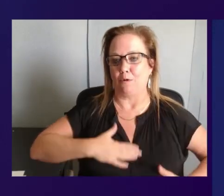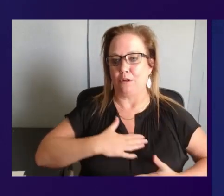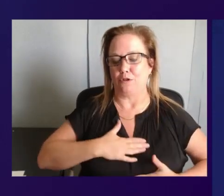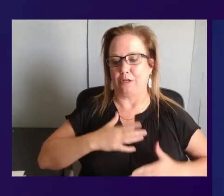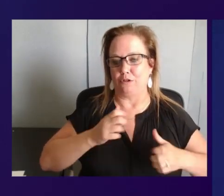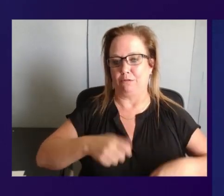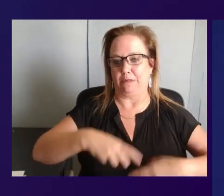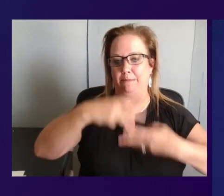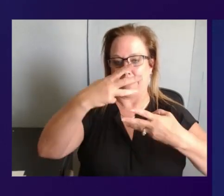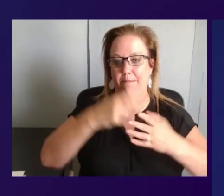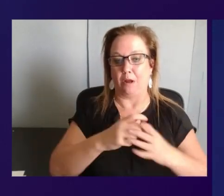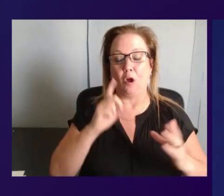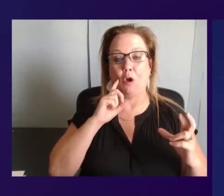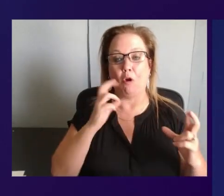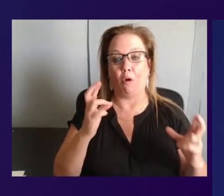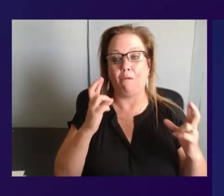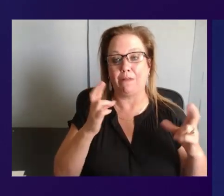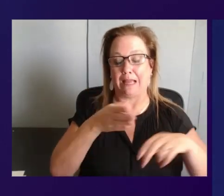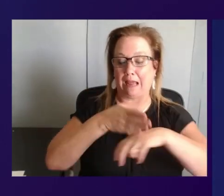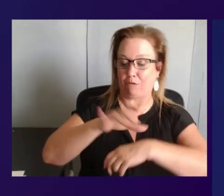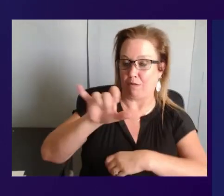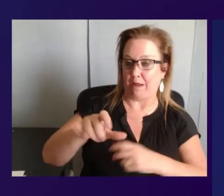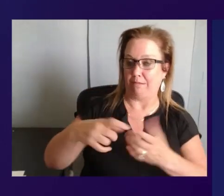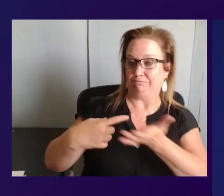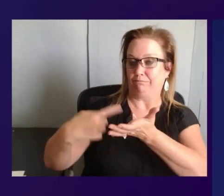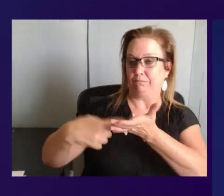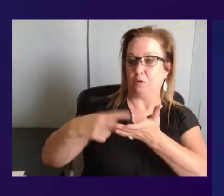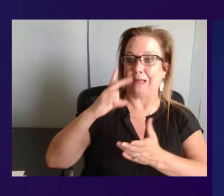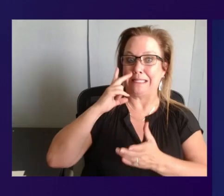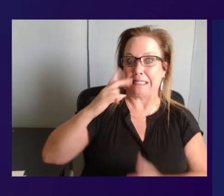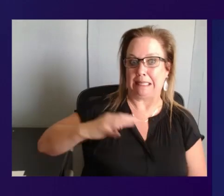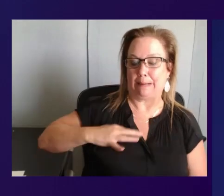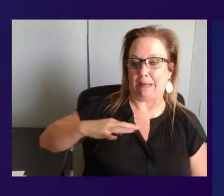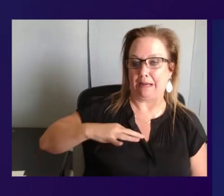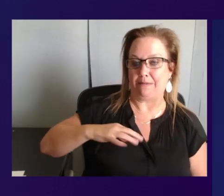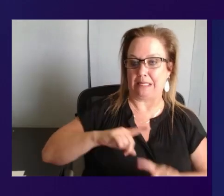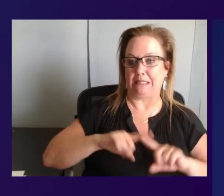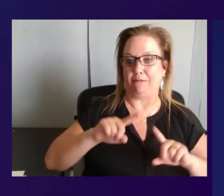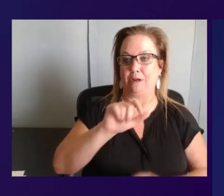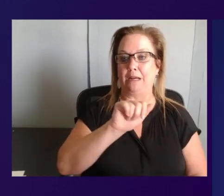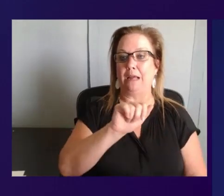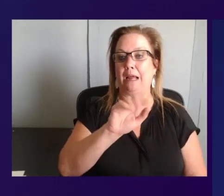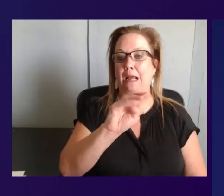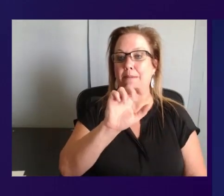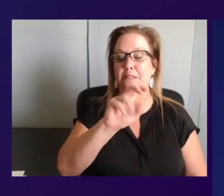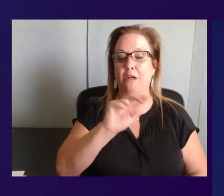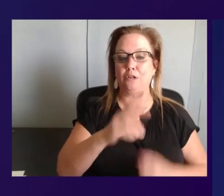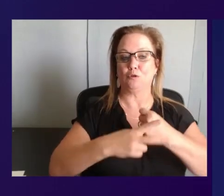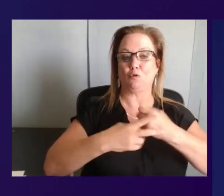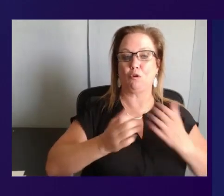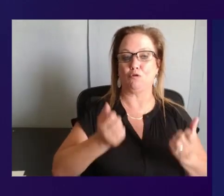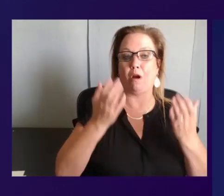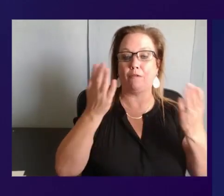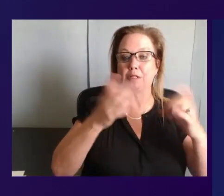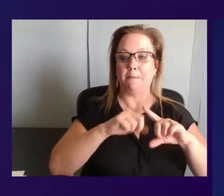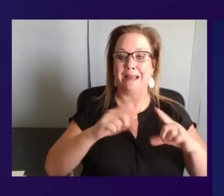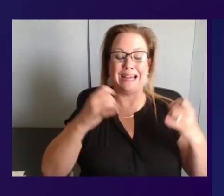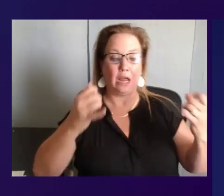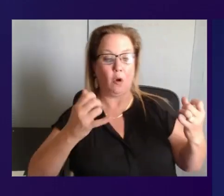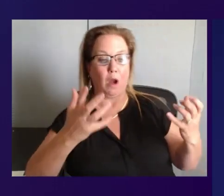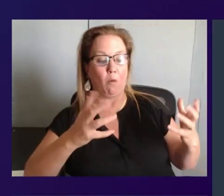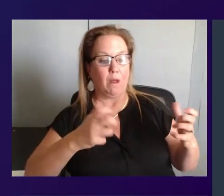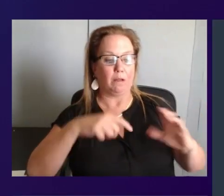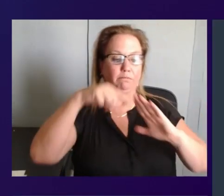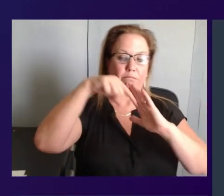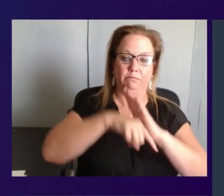well. Hopefully, after that, we can all see the benefits of the different Amazon storage offerings. But what I want to do now is kind of dig into